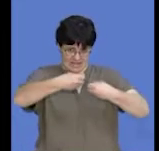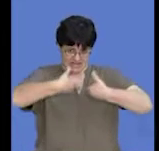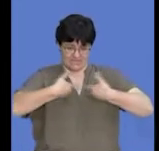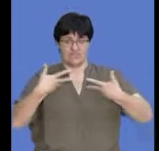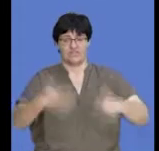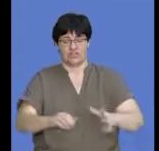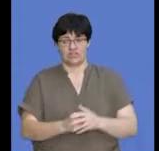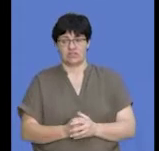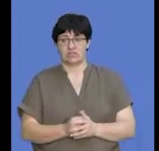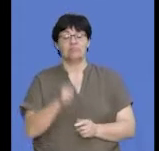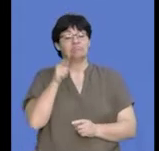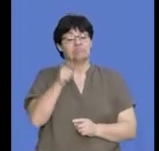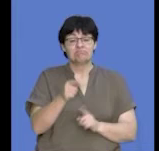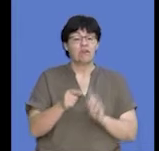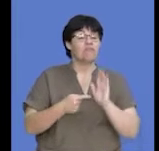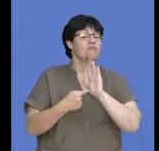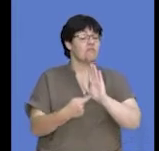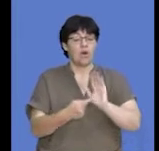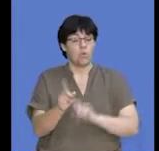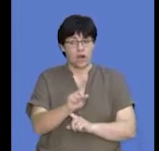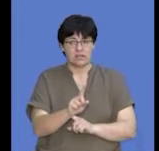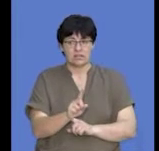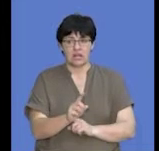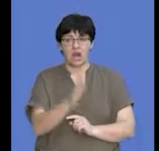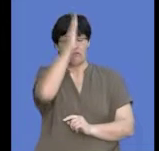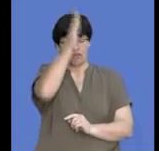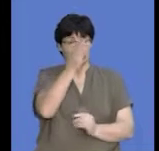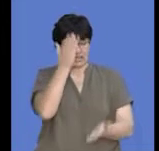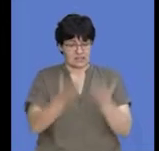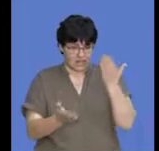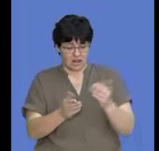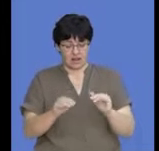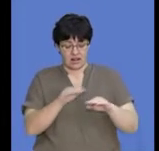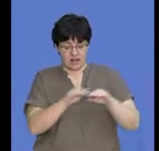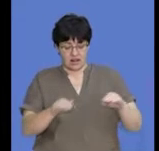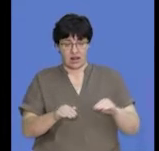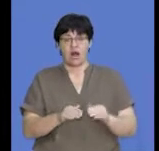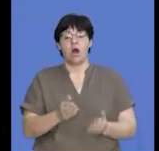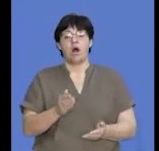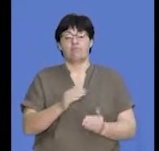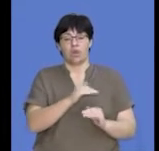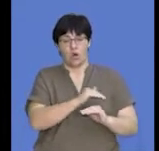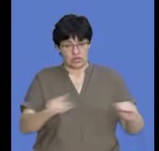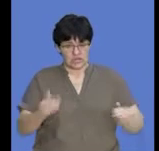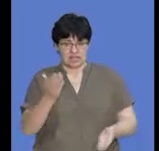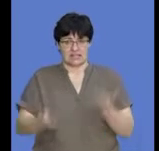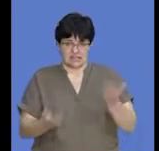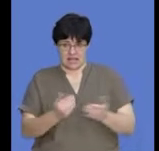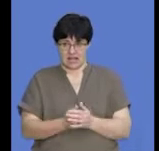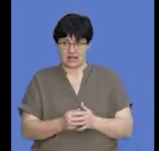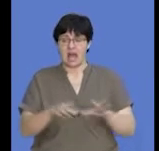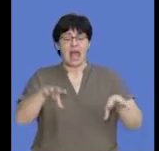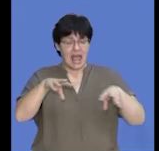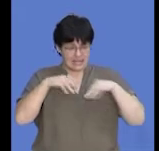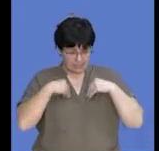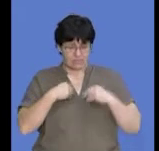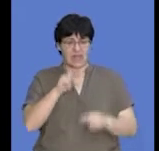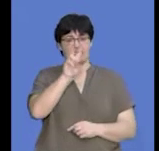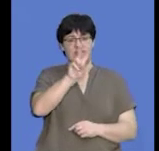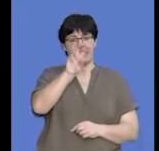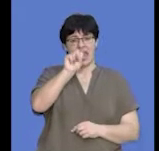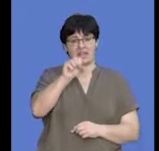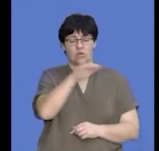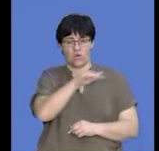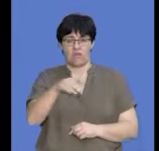our formula for vertical exaggeration, vertical scale over horizontal scale. It's acceptable to write Vs